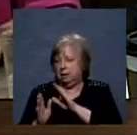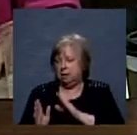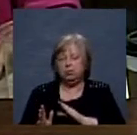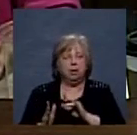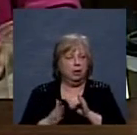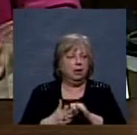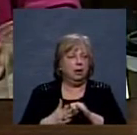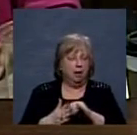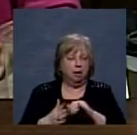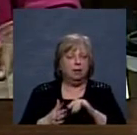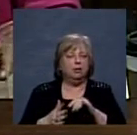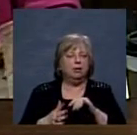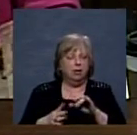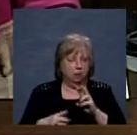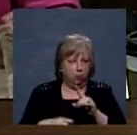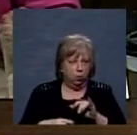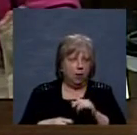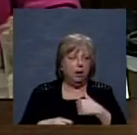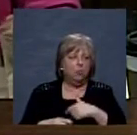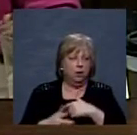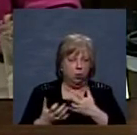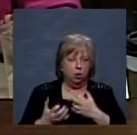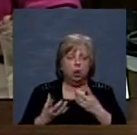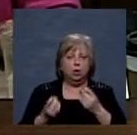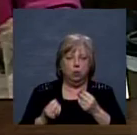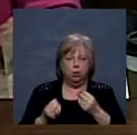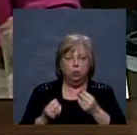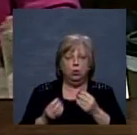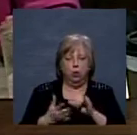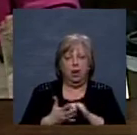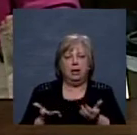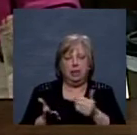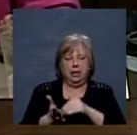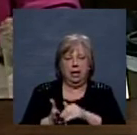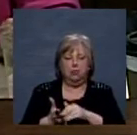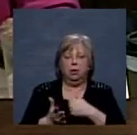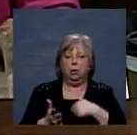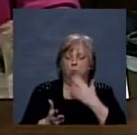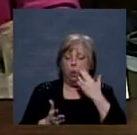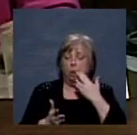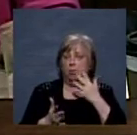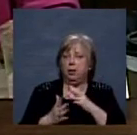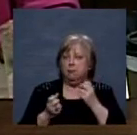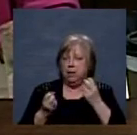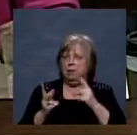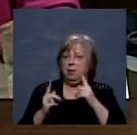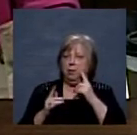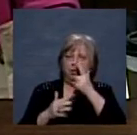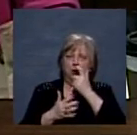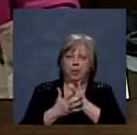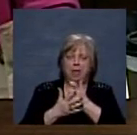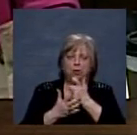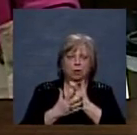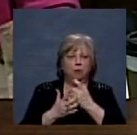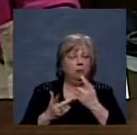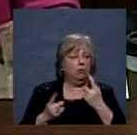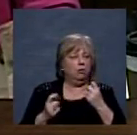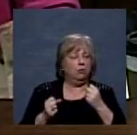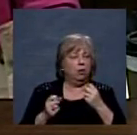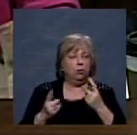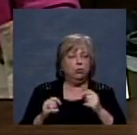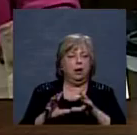that's how we were going to set it up. We know there will probably be a lot of interest, so we're going to try to find a venue